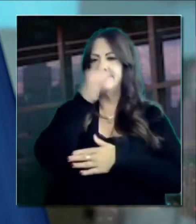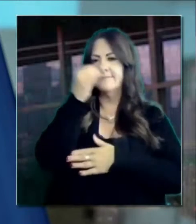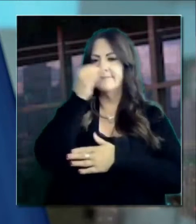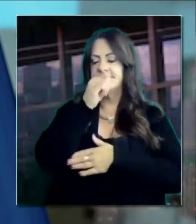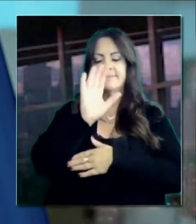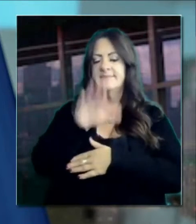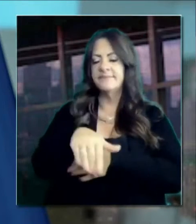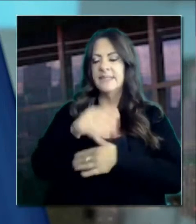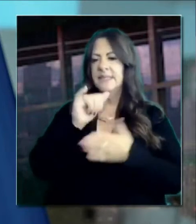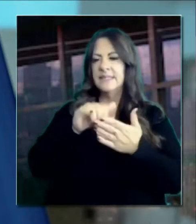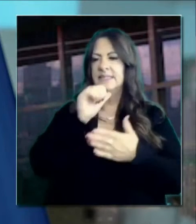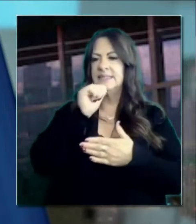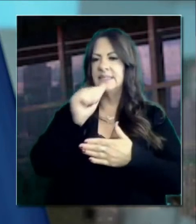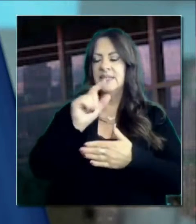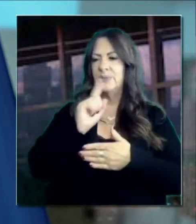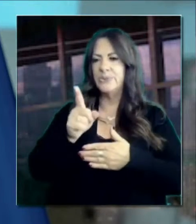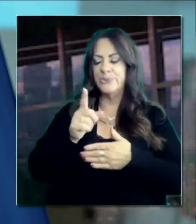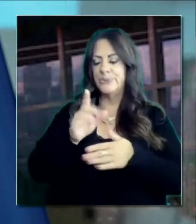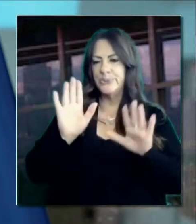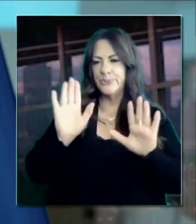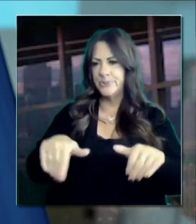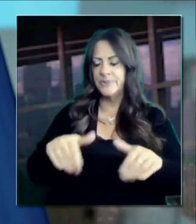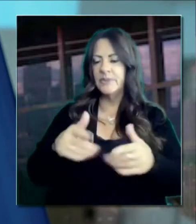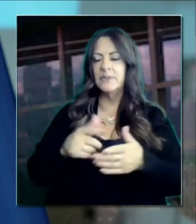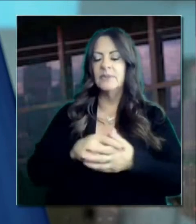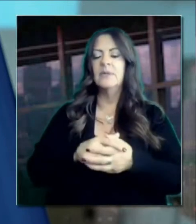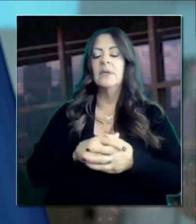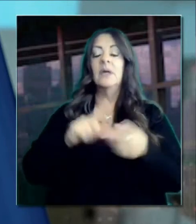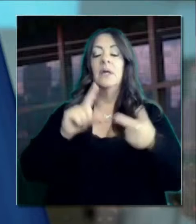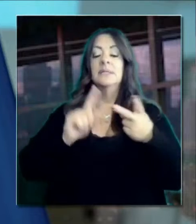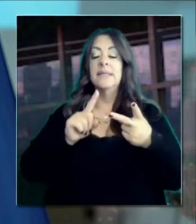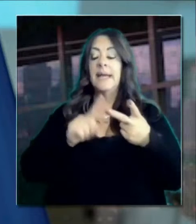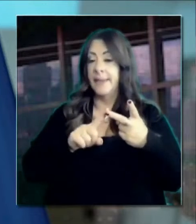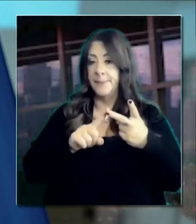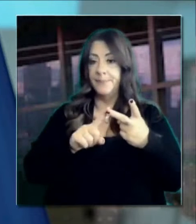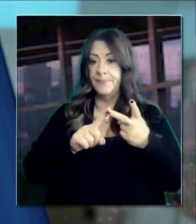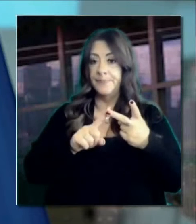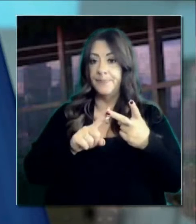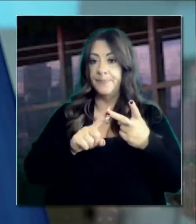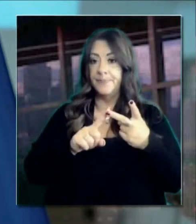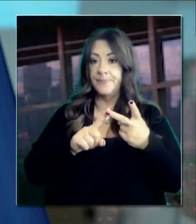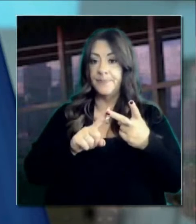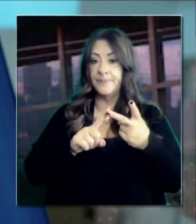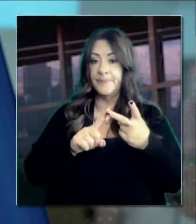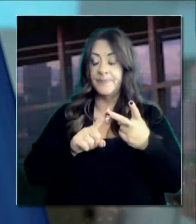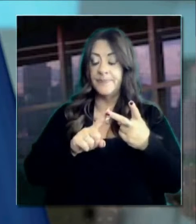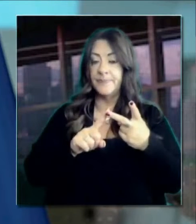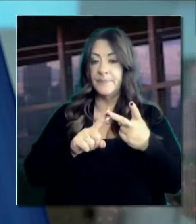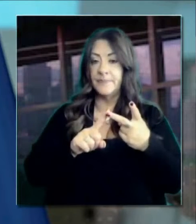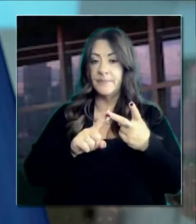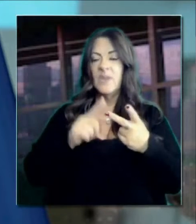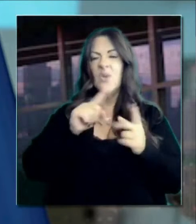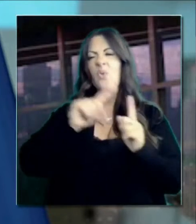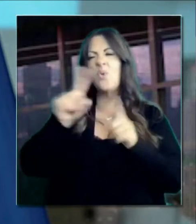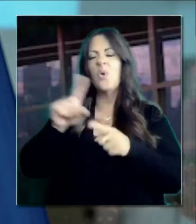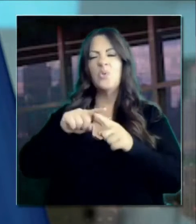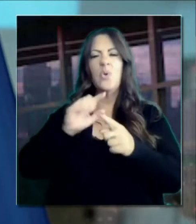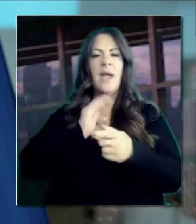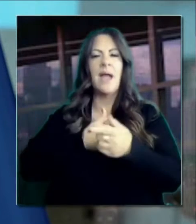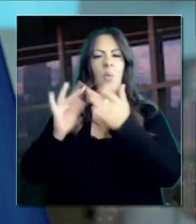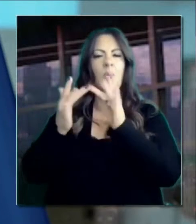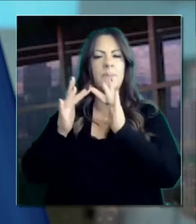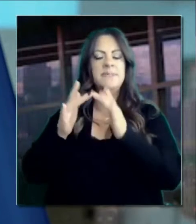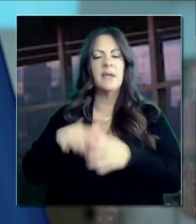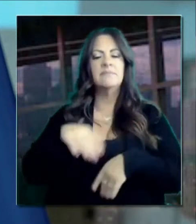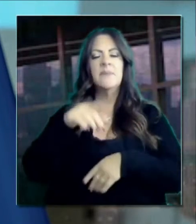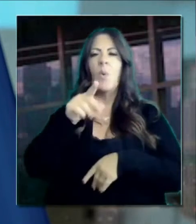fundamental, foundationally nonsense. So that's number one. Number two, take a look at the website. You can go, just if you